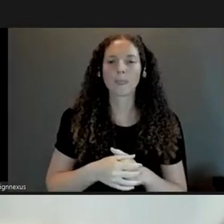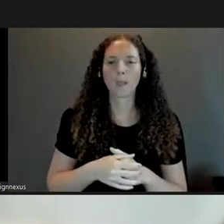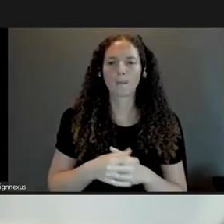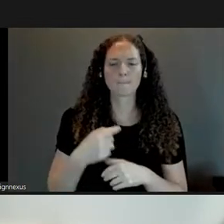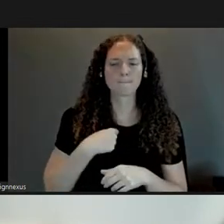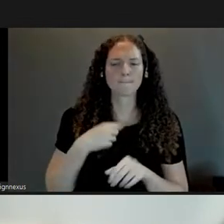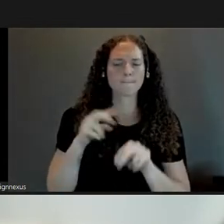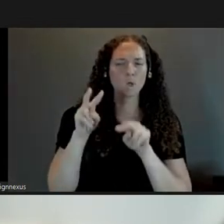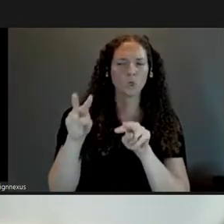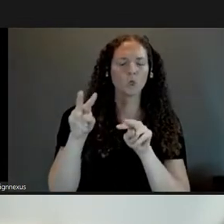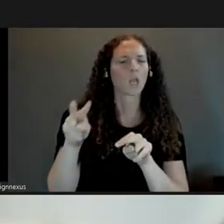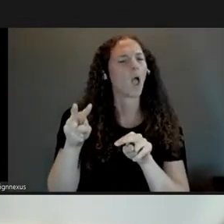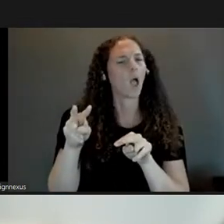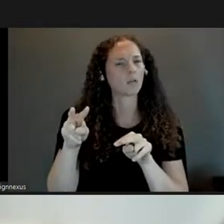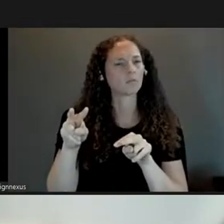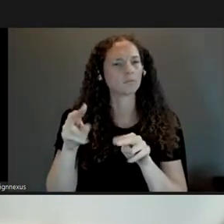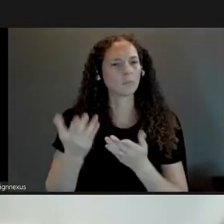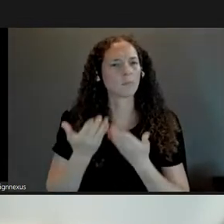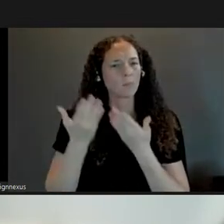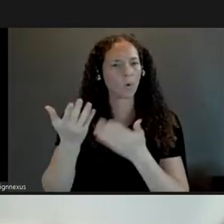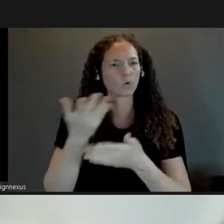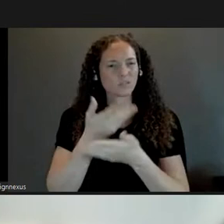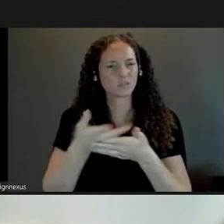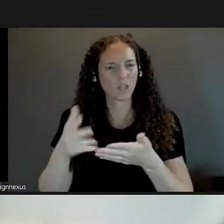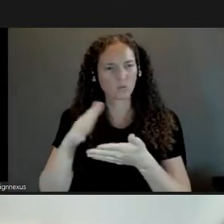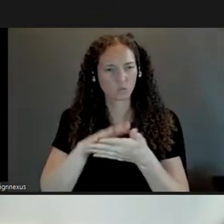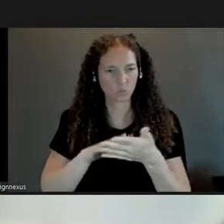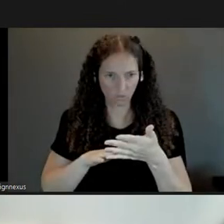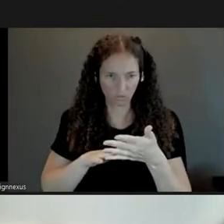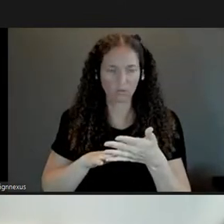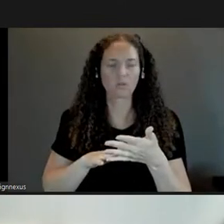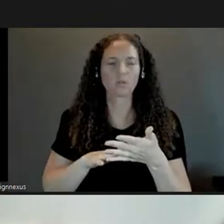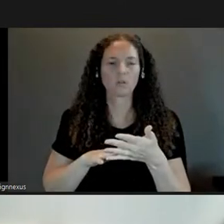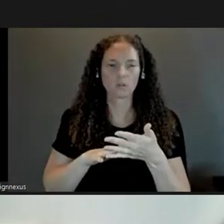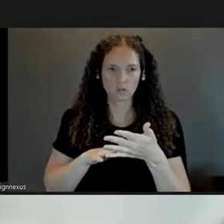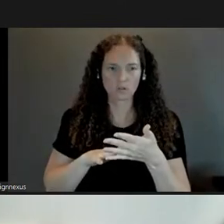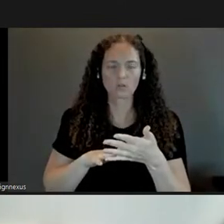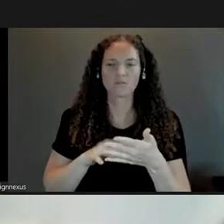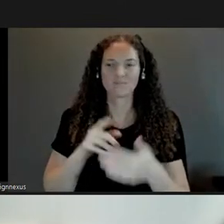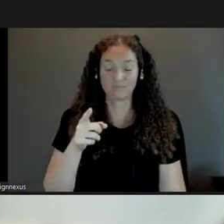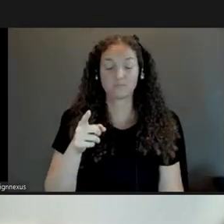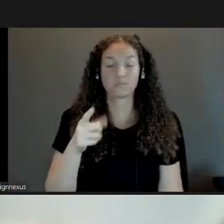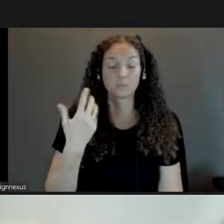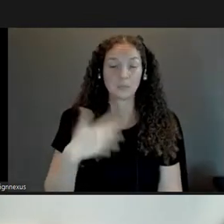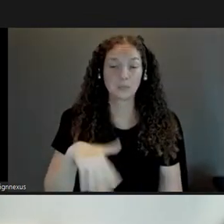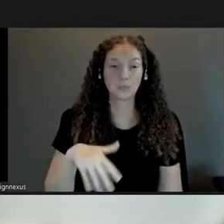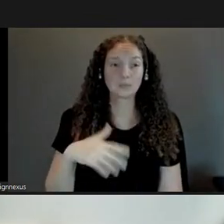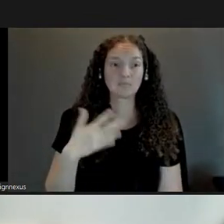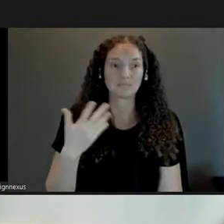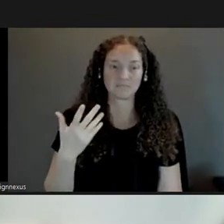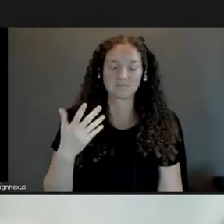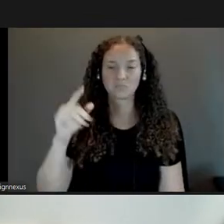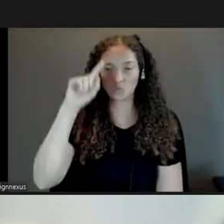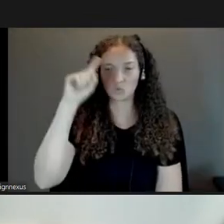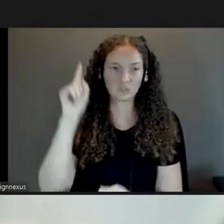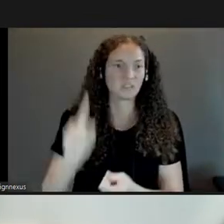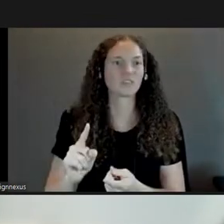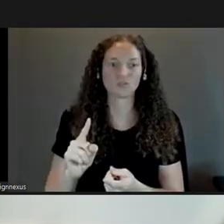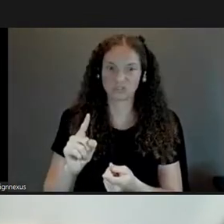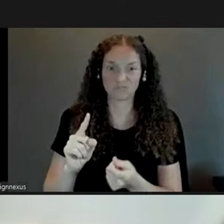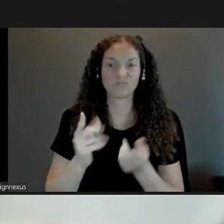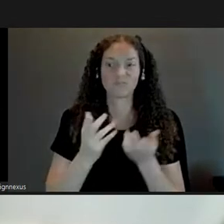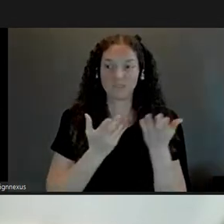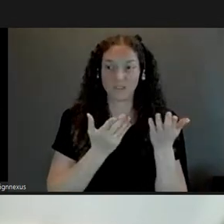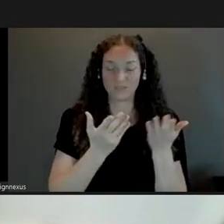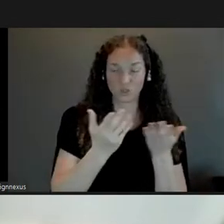schedule, there is a material reduction of trains and service for